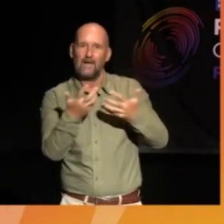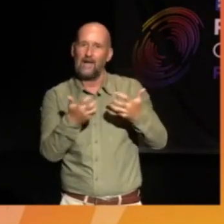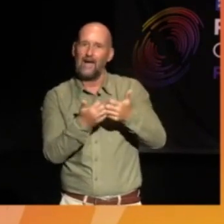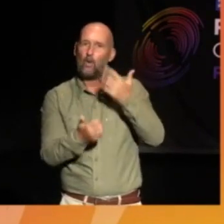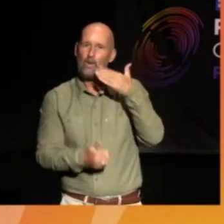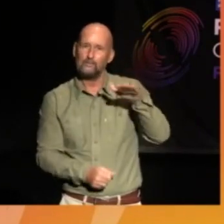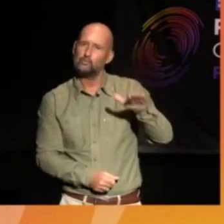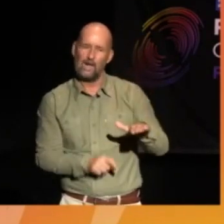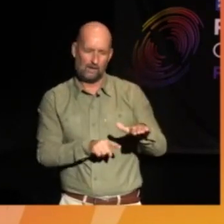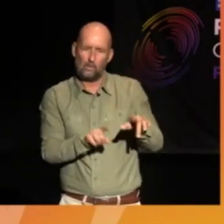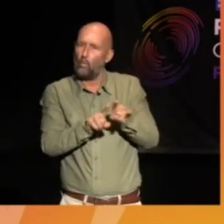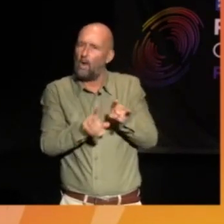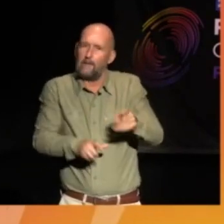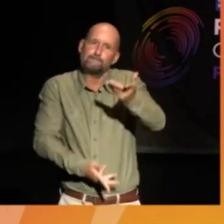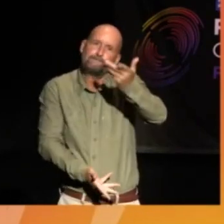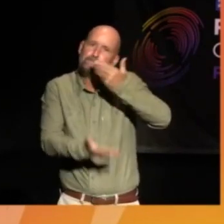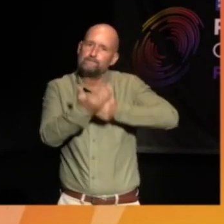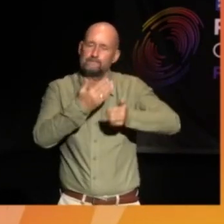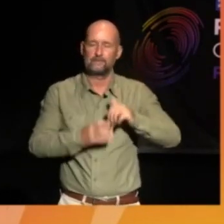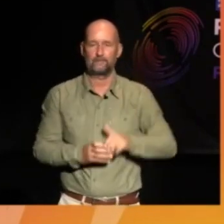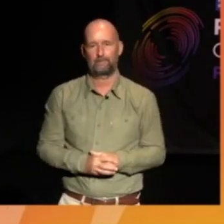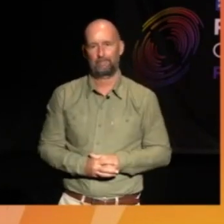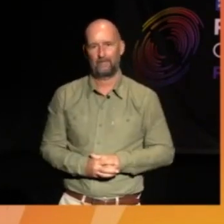as a child?